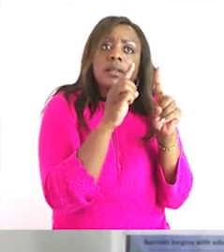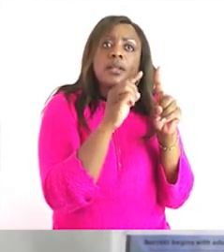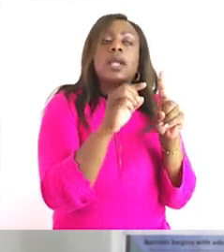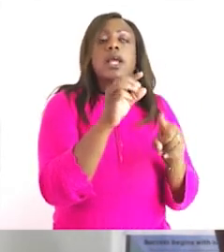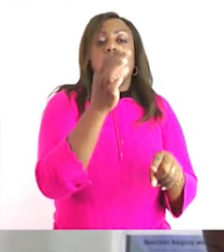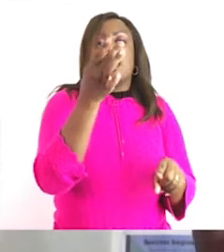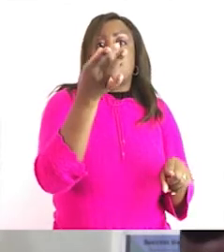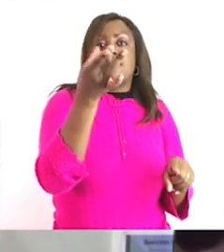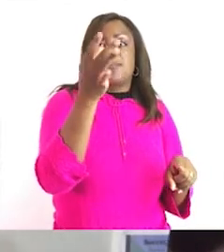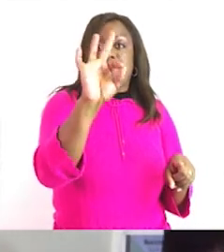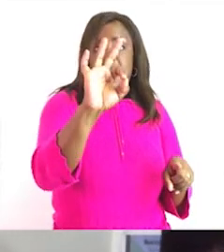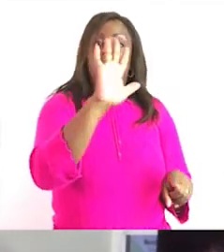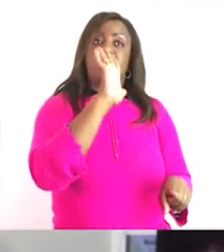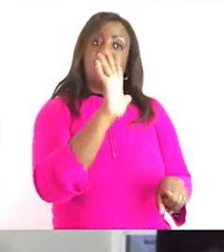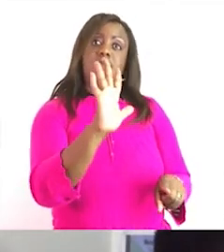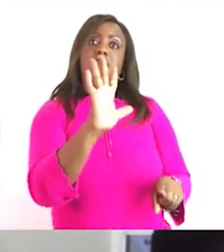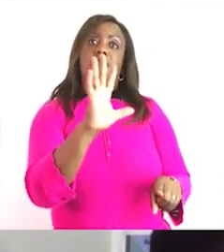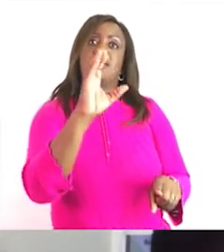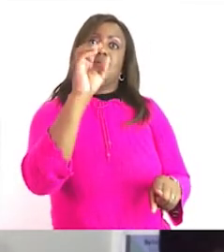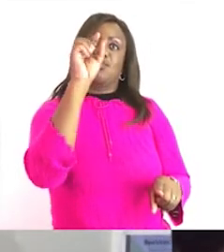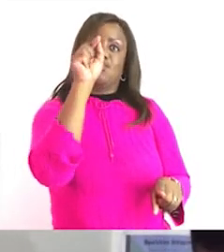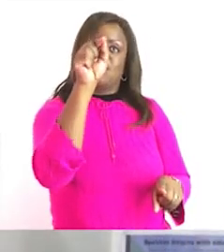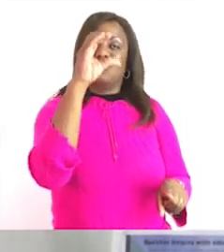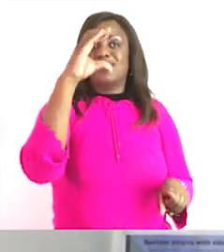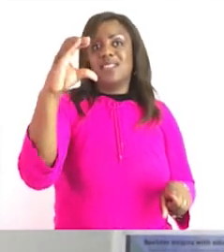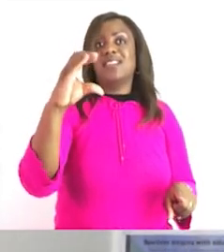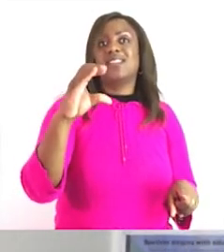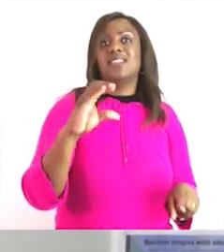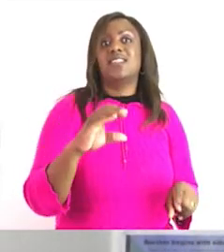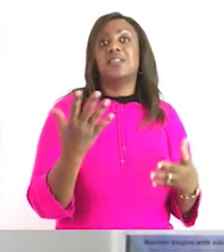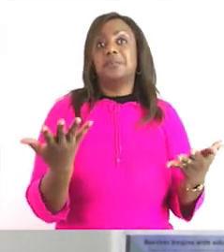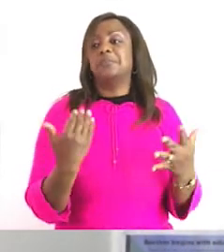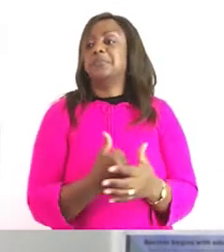95. So let